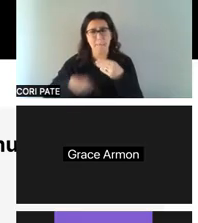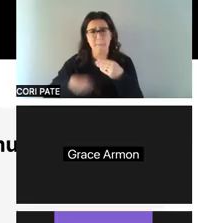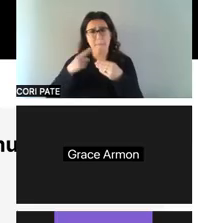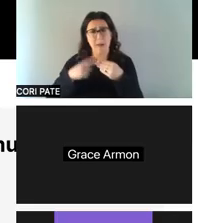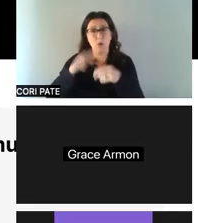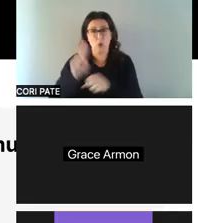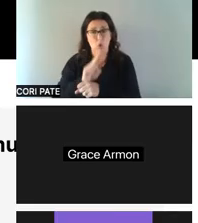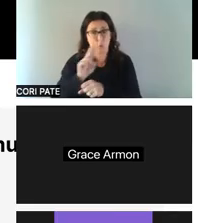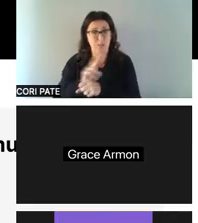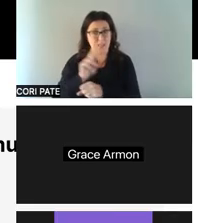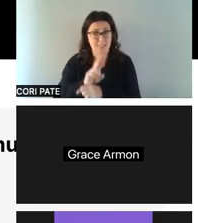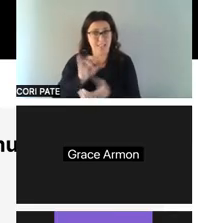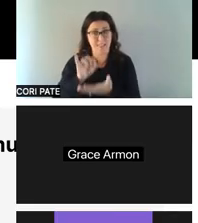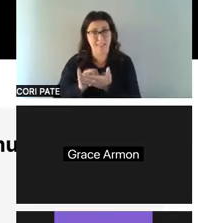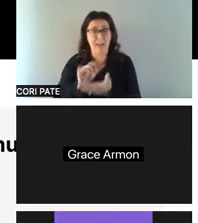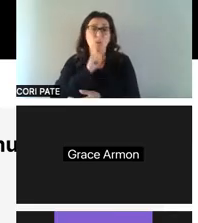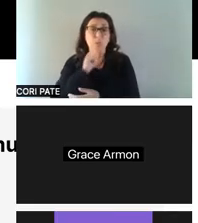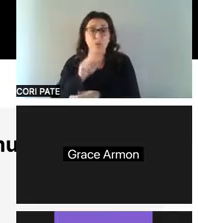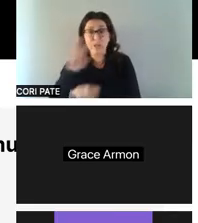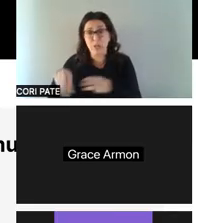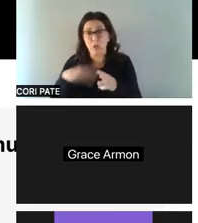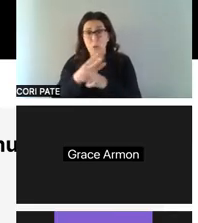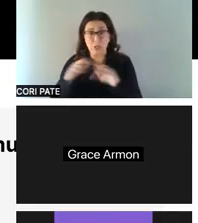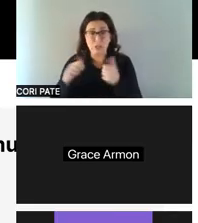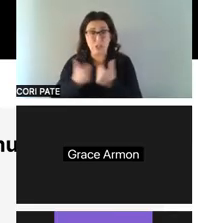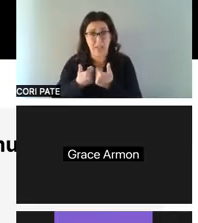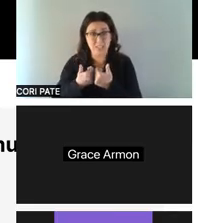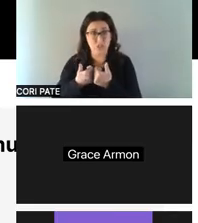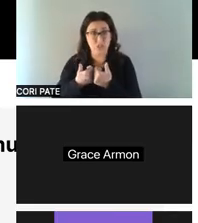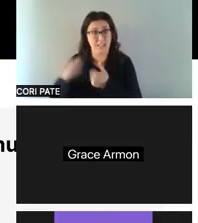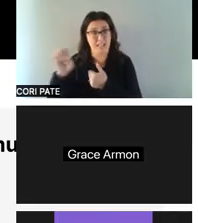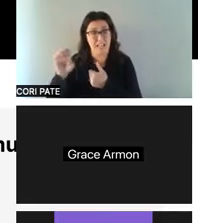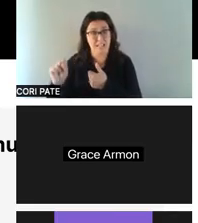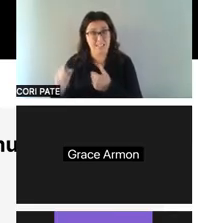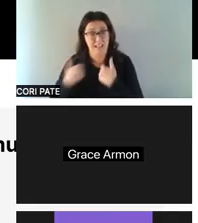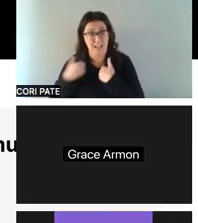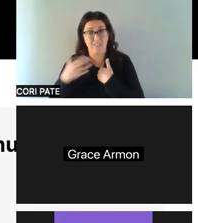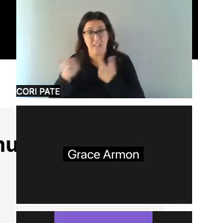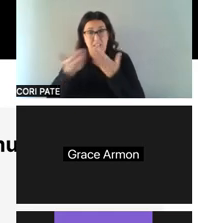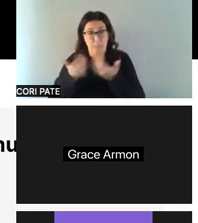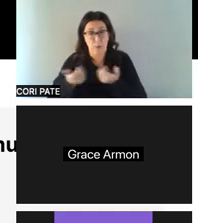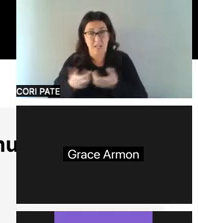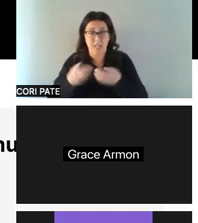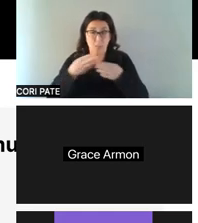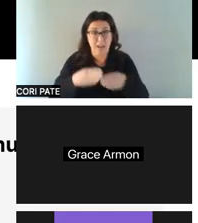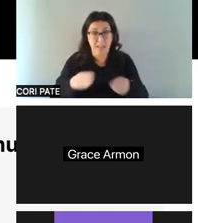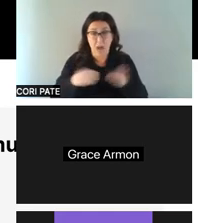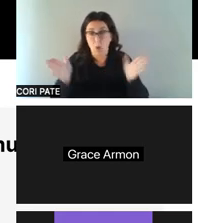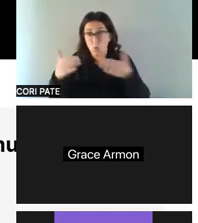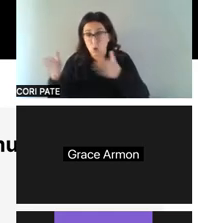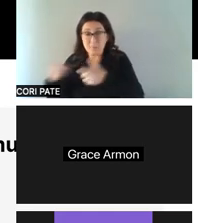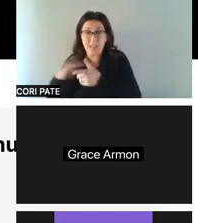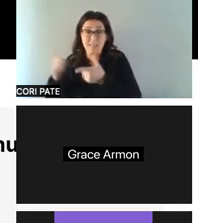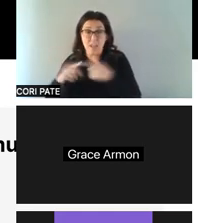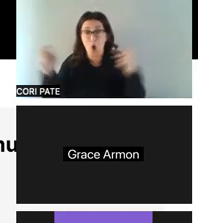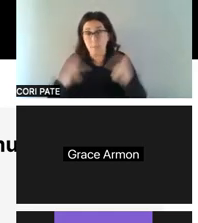utilizing that real world challenges that ESs are going through, and then sort of separating into breakout rooms, and then all coming back with different